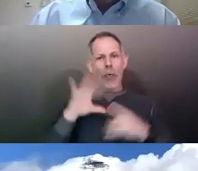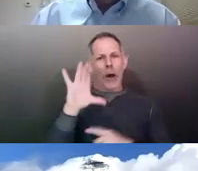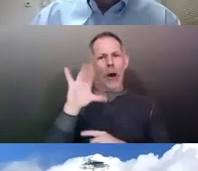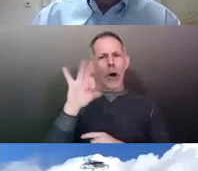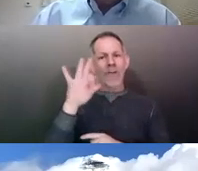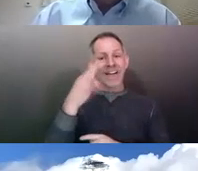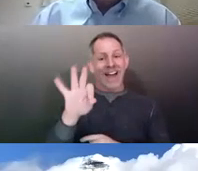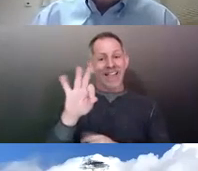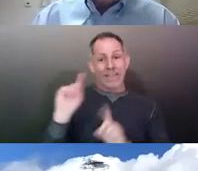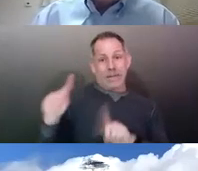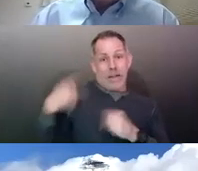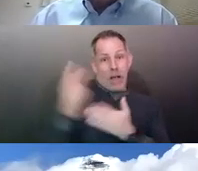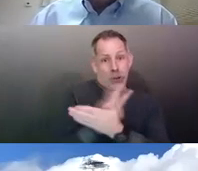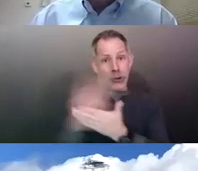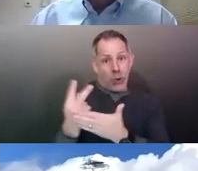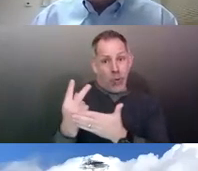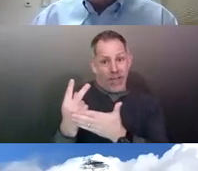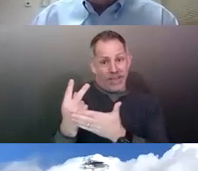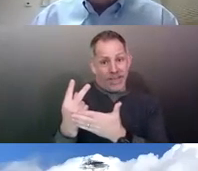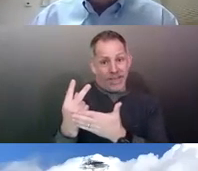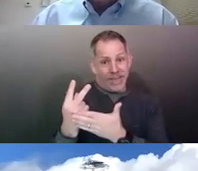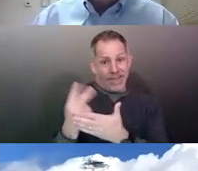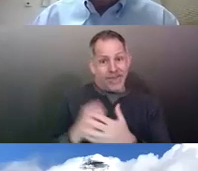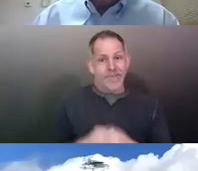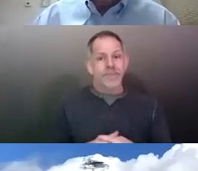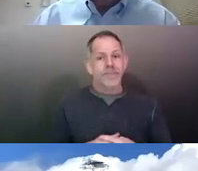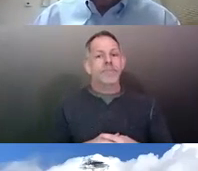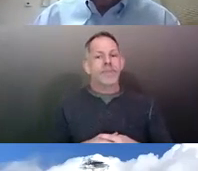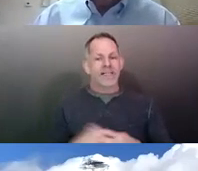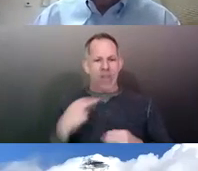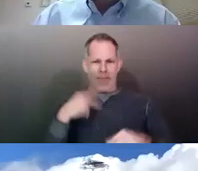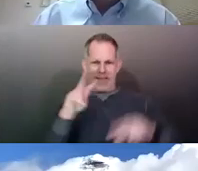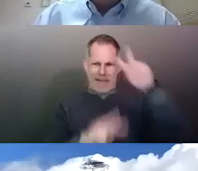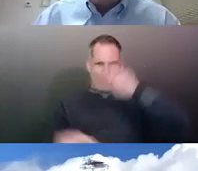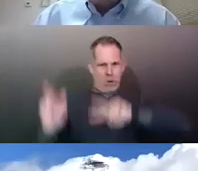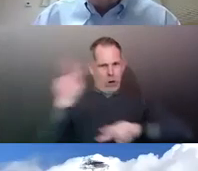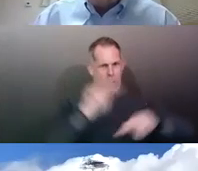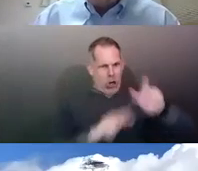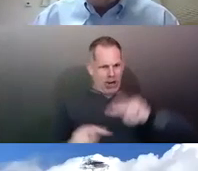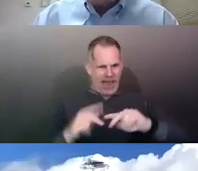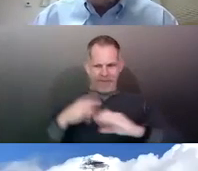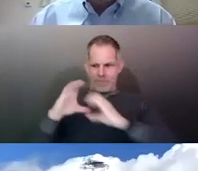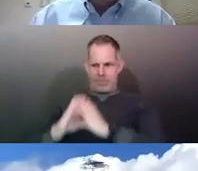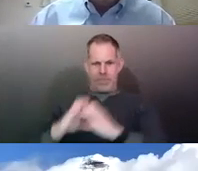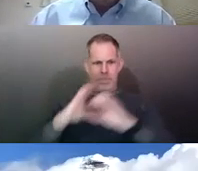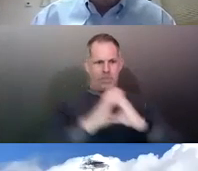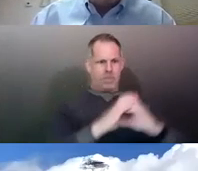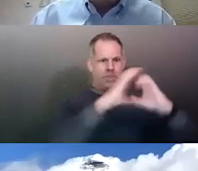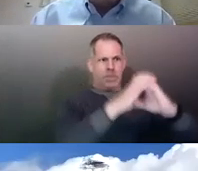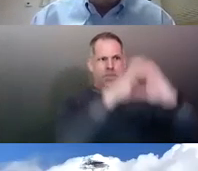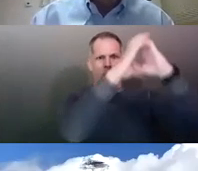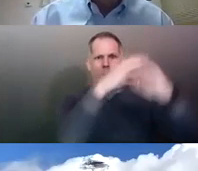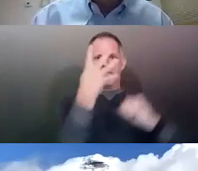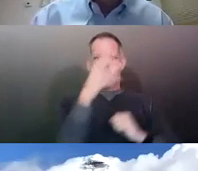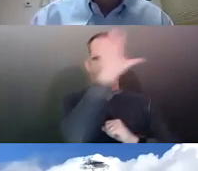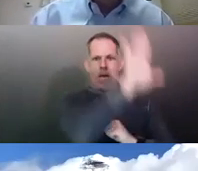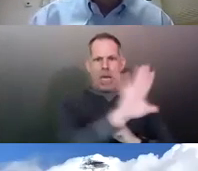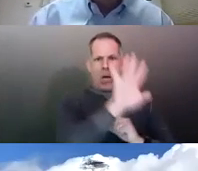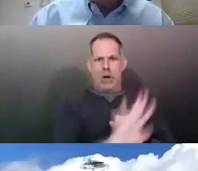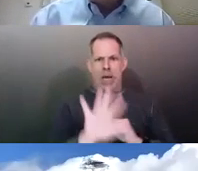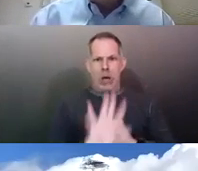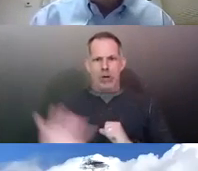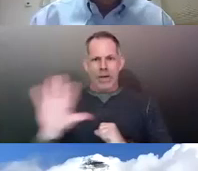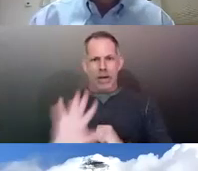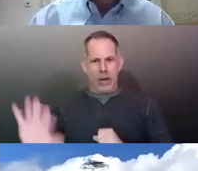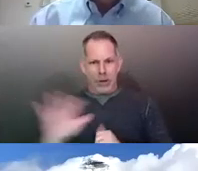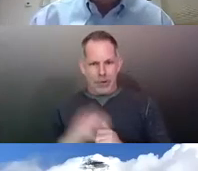certainly pockets of disease transmission that mirror what you saw on the case map, but it